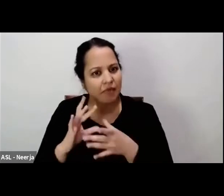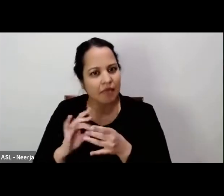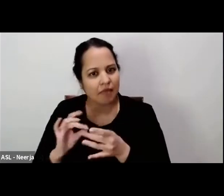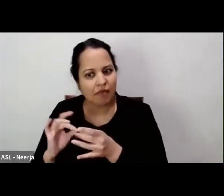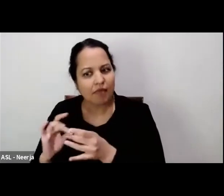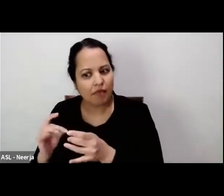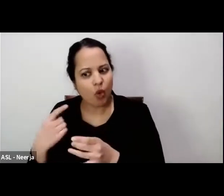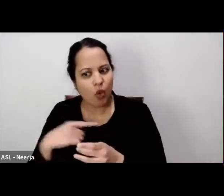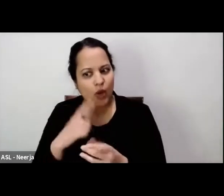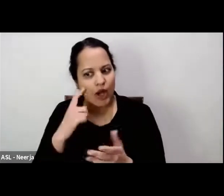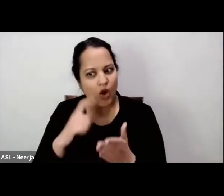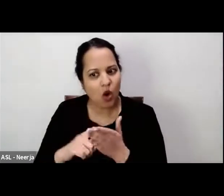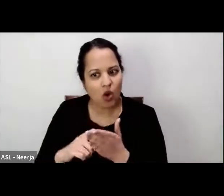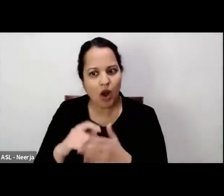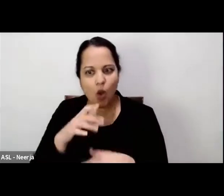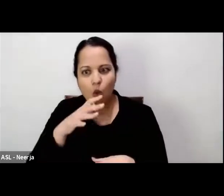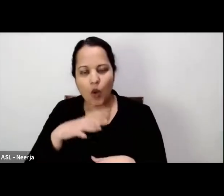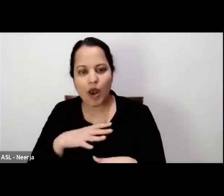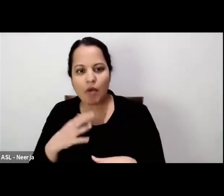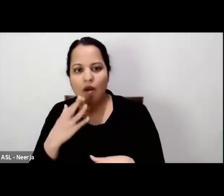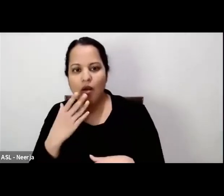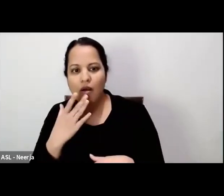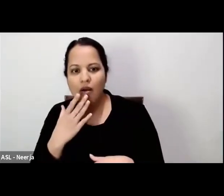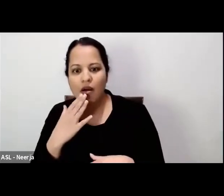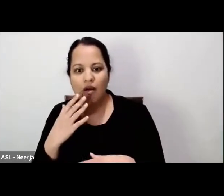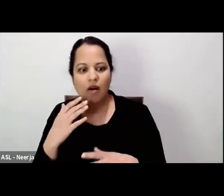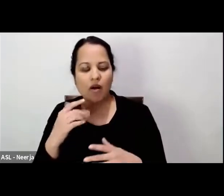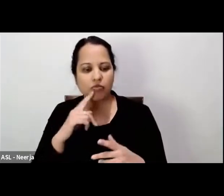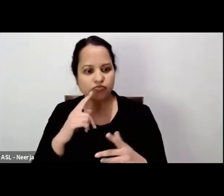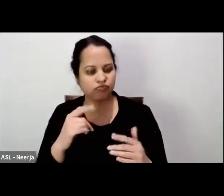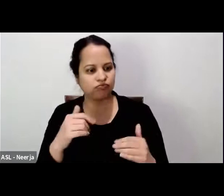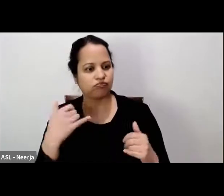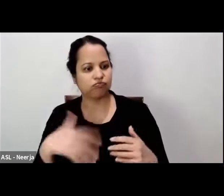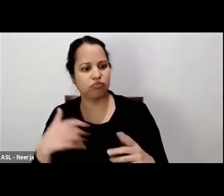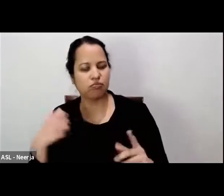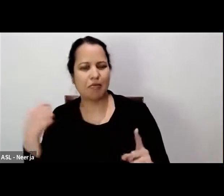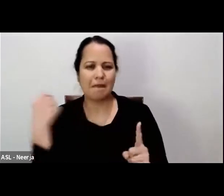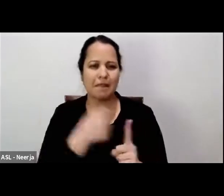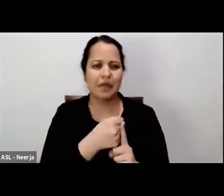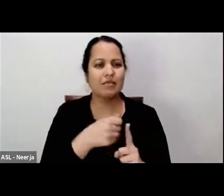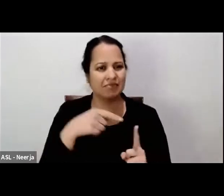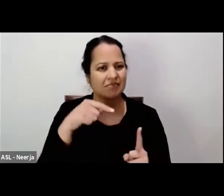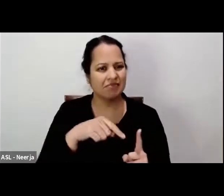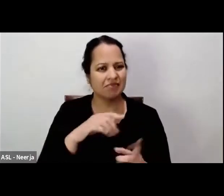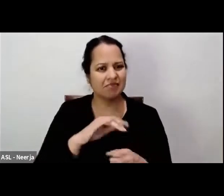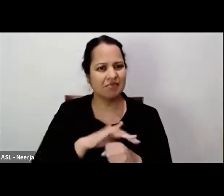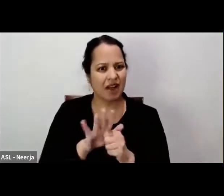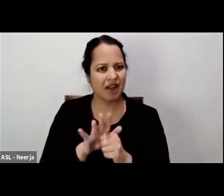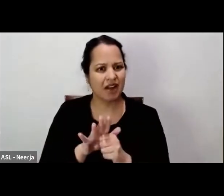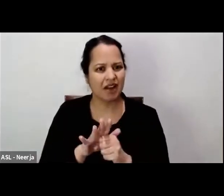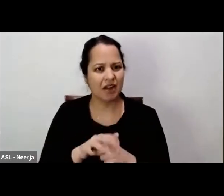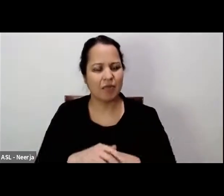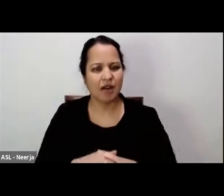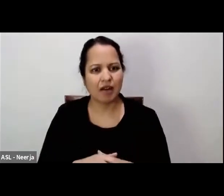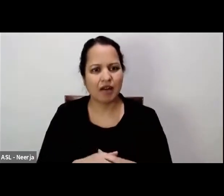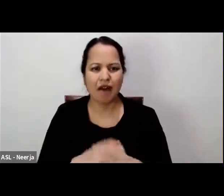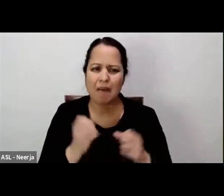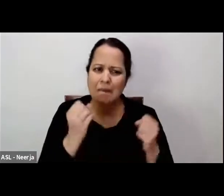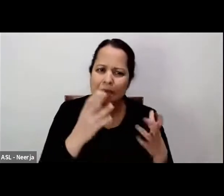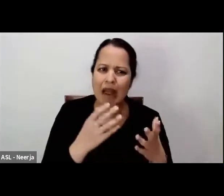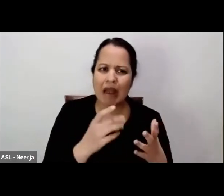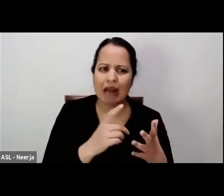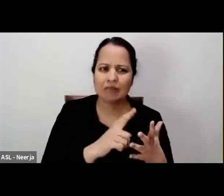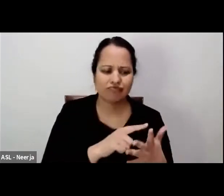seen how women of color are disproportionately impacted by this pandemic. In so many ways, whether it's restaurant